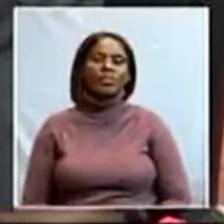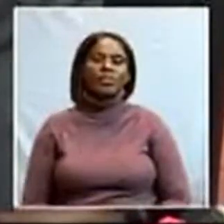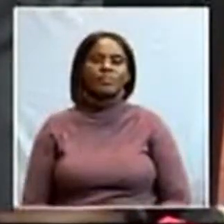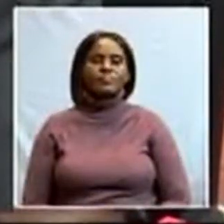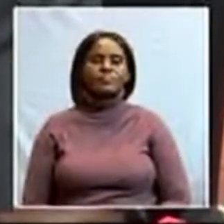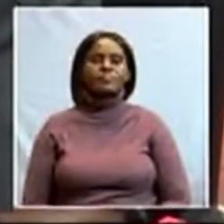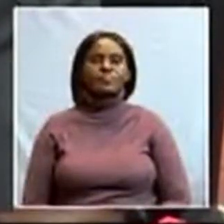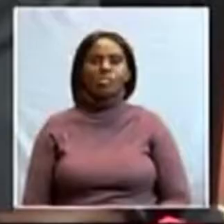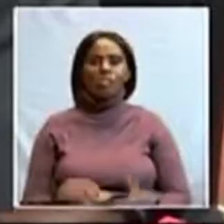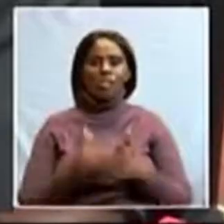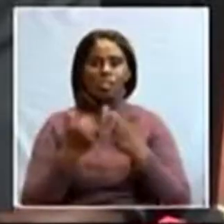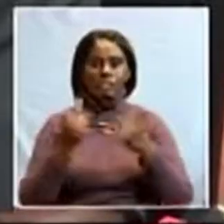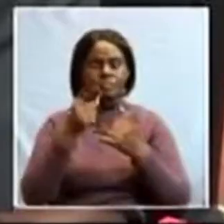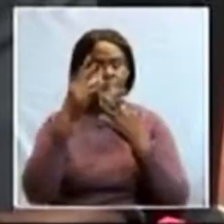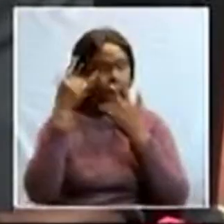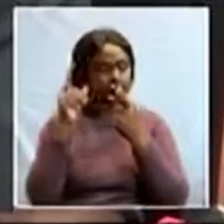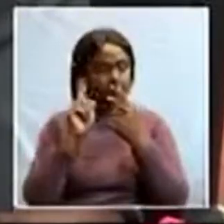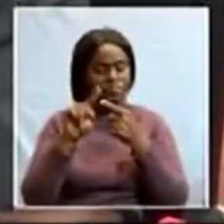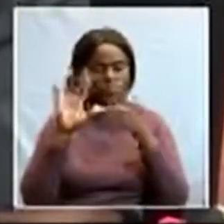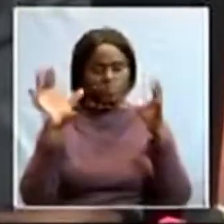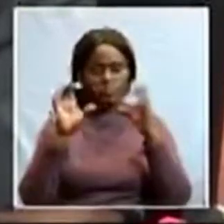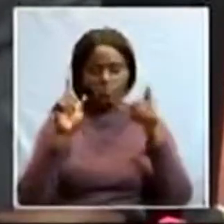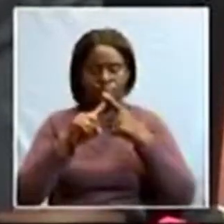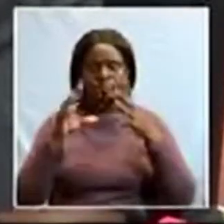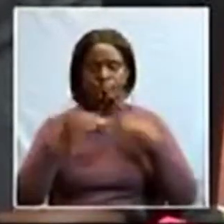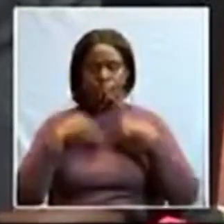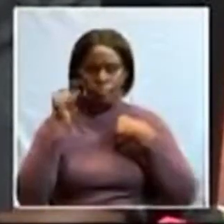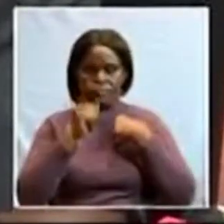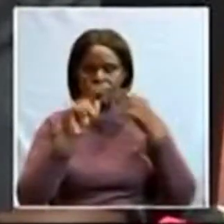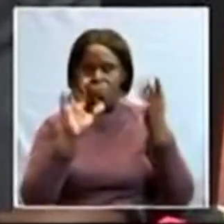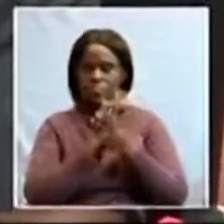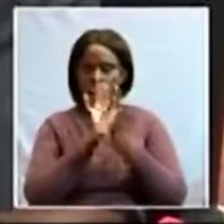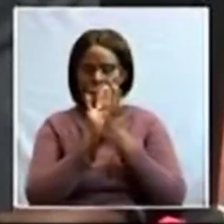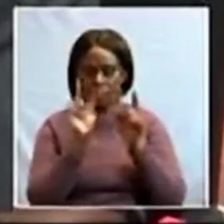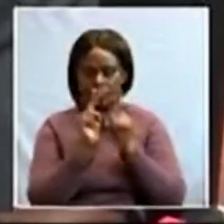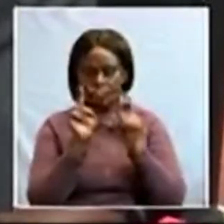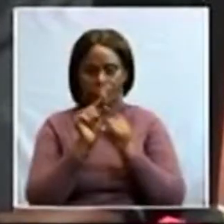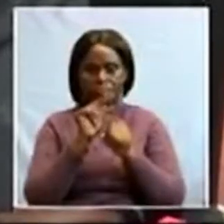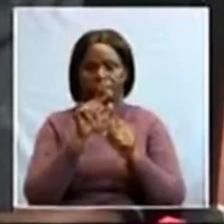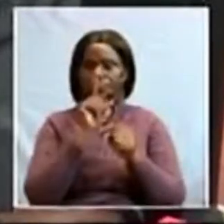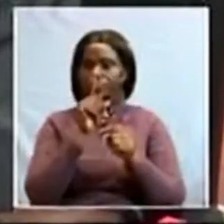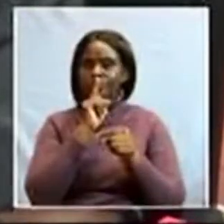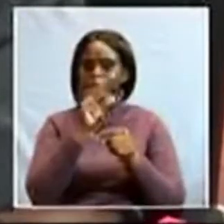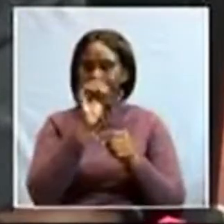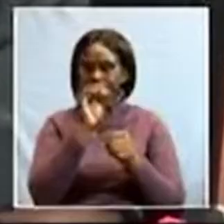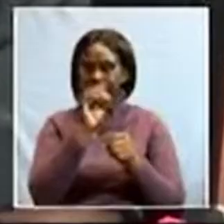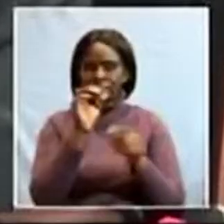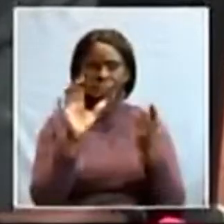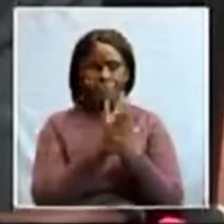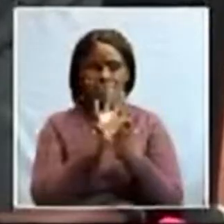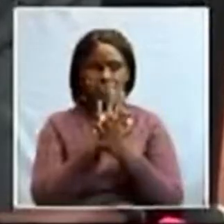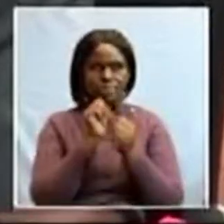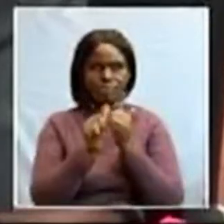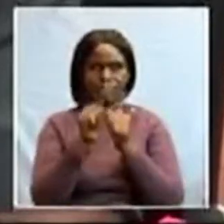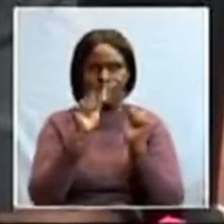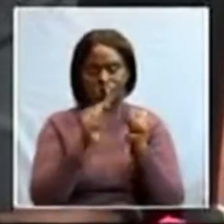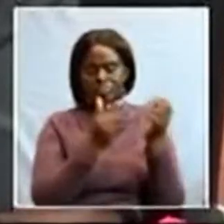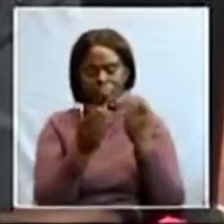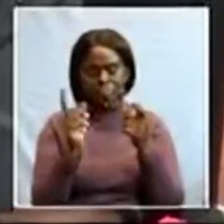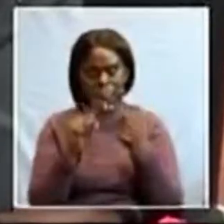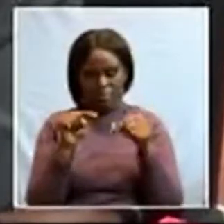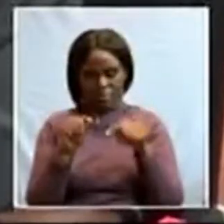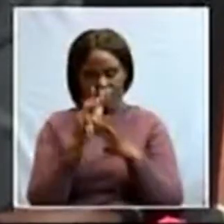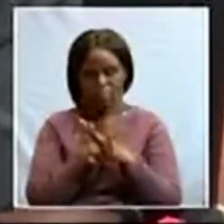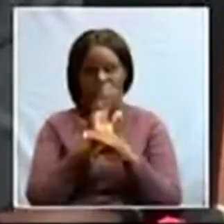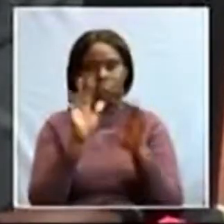you expect your committee to accept these documents as authentic documents that you can bring forth before